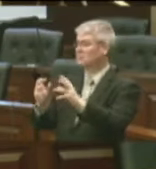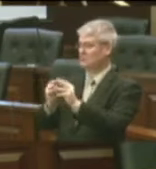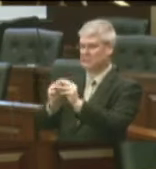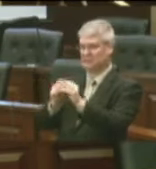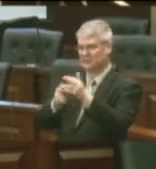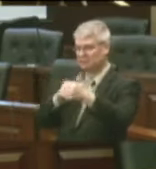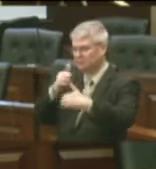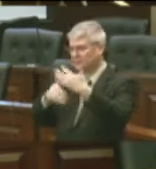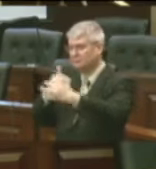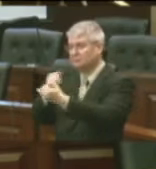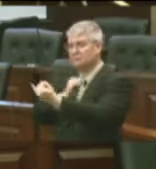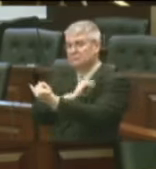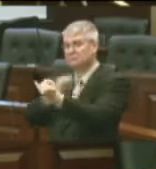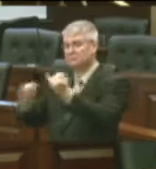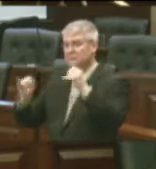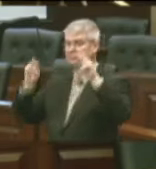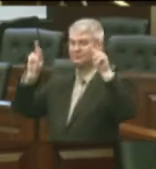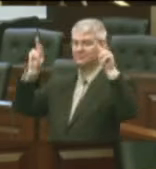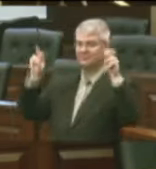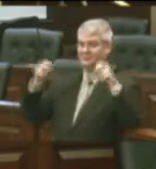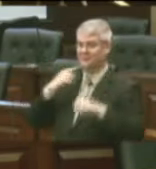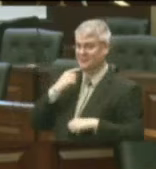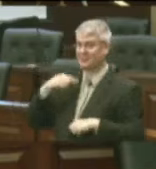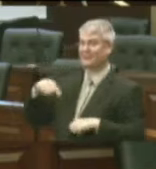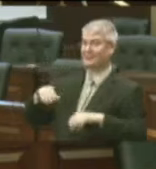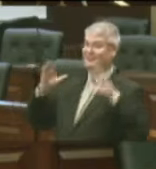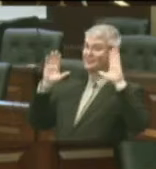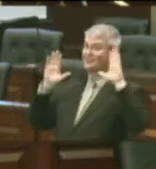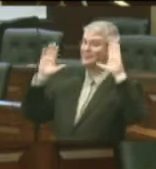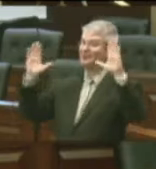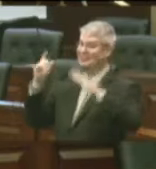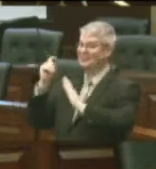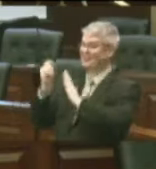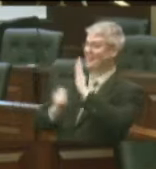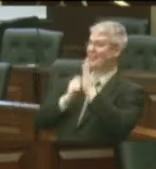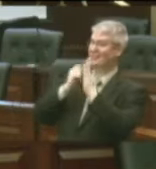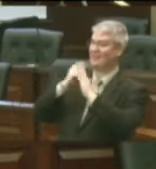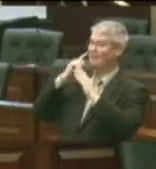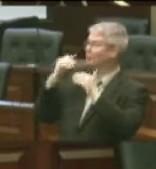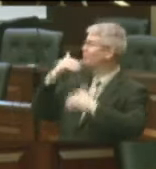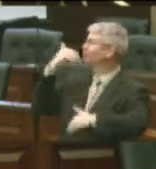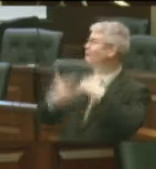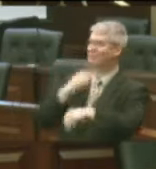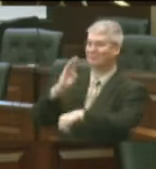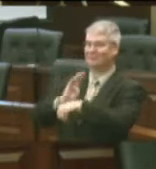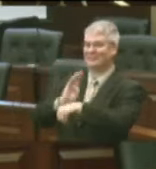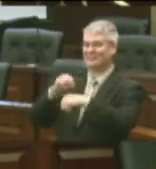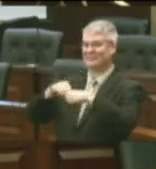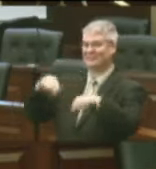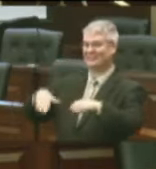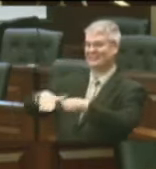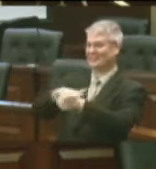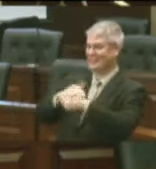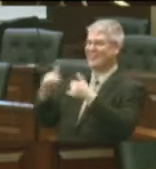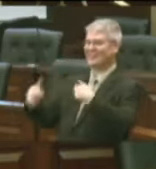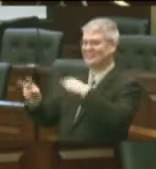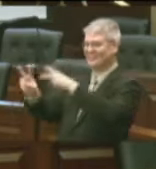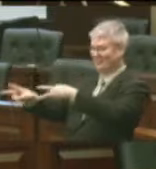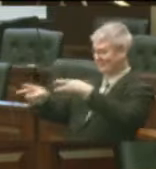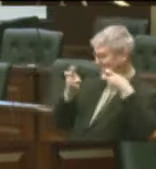in Minnecajah." And with the announcements that we've had today, I would conclude by saying it's a great day for education in Idaho. So with that, thank